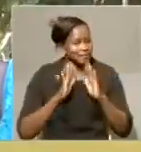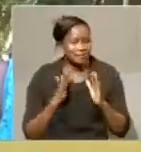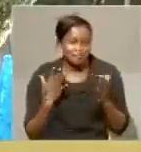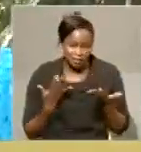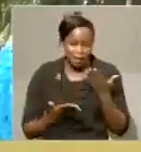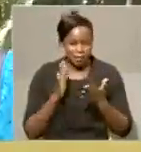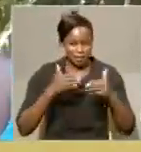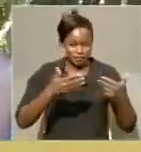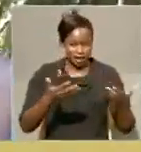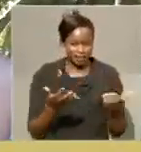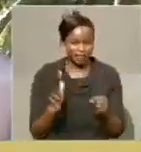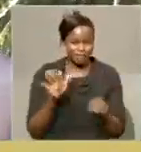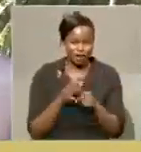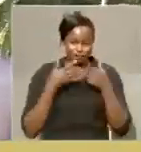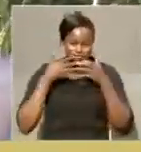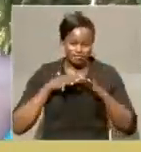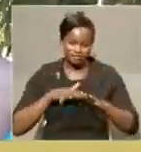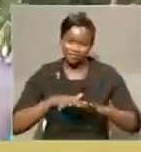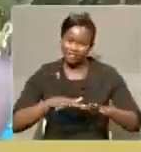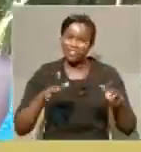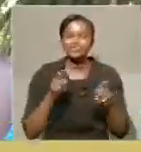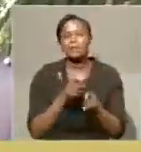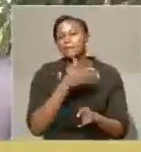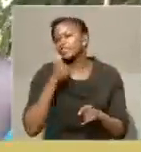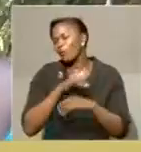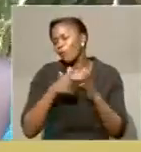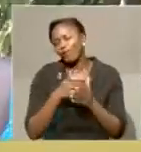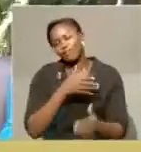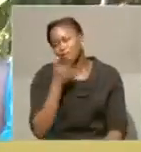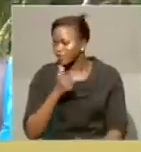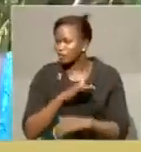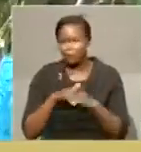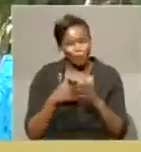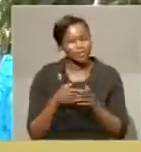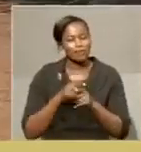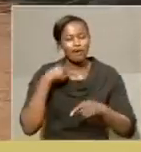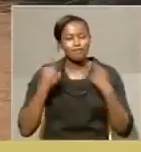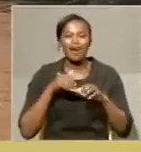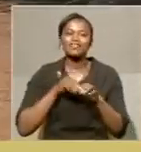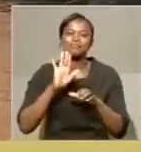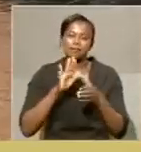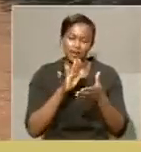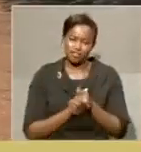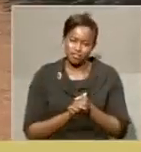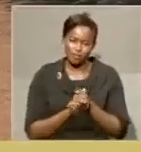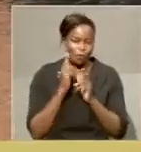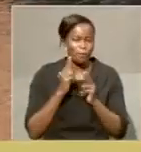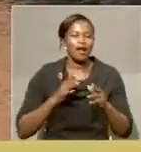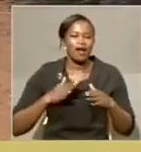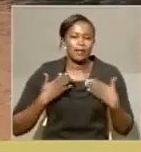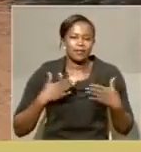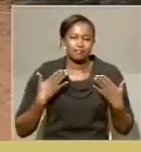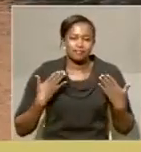their basket overflow. May they have all the best of all the best of all that. May they have fun in their marriage.